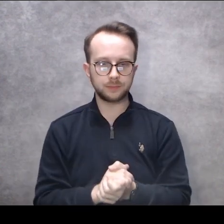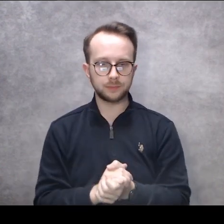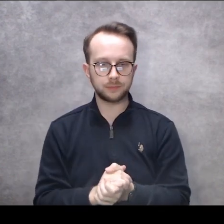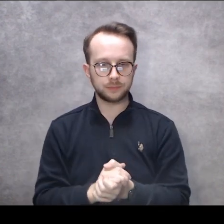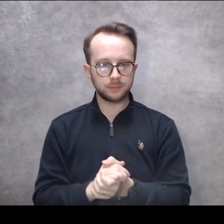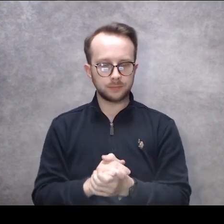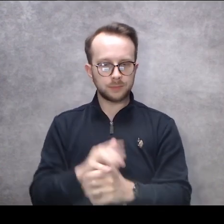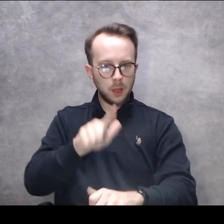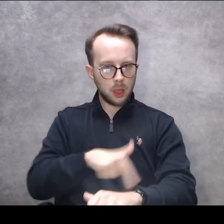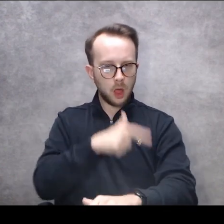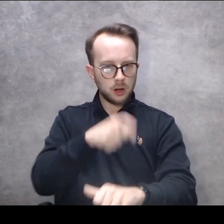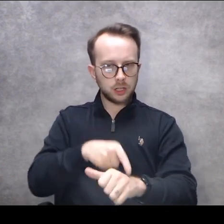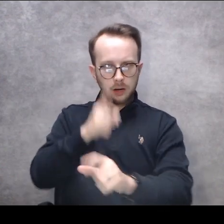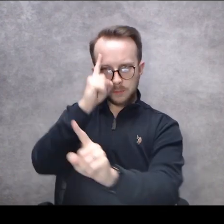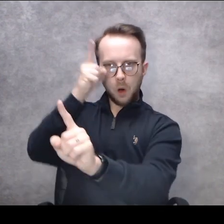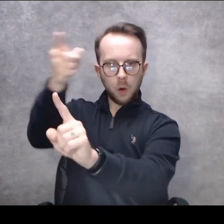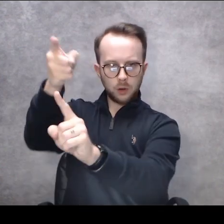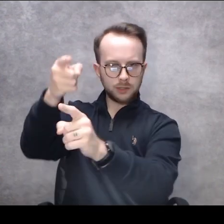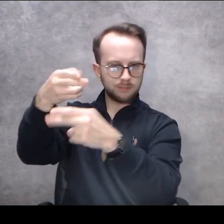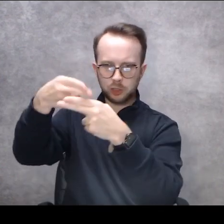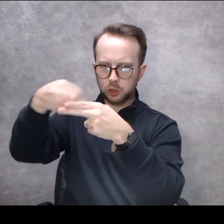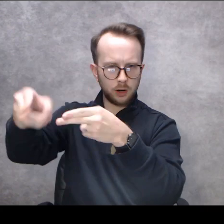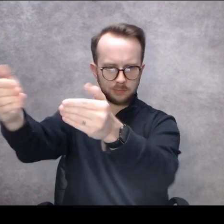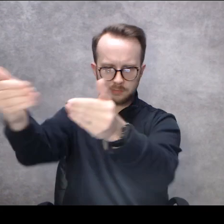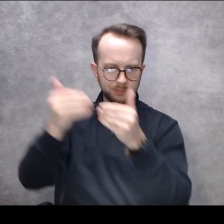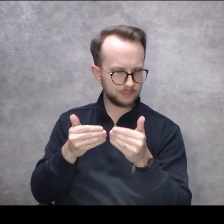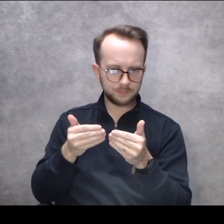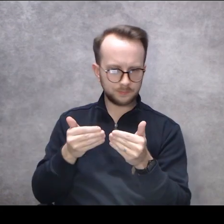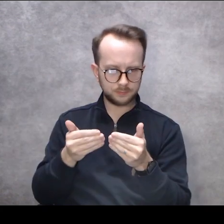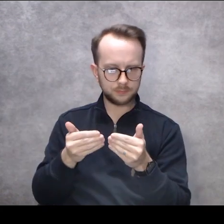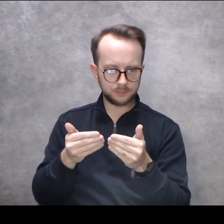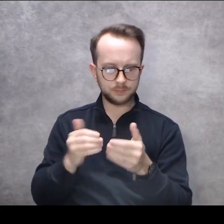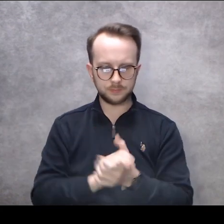Dividing long-term goals into short-term objectives.